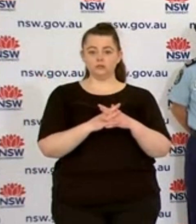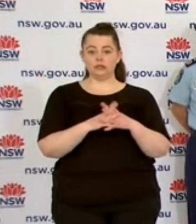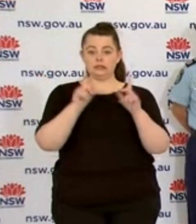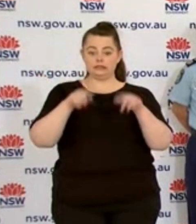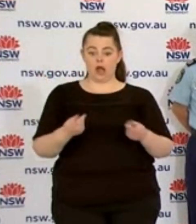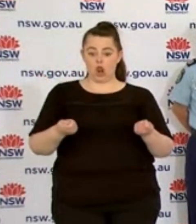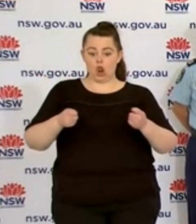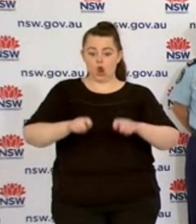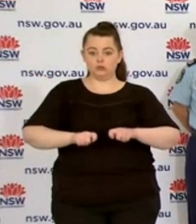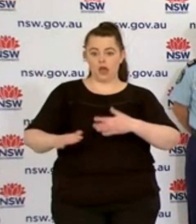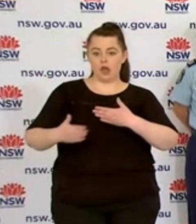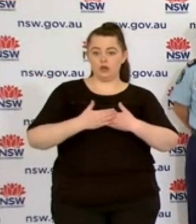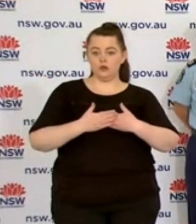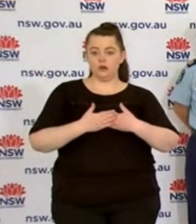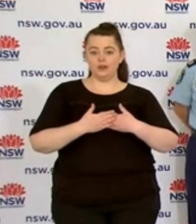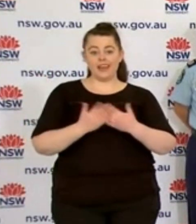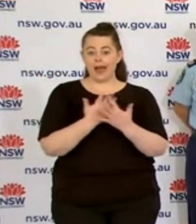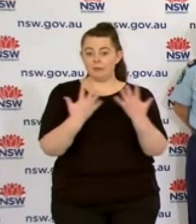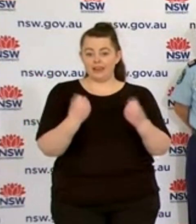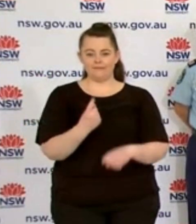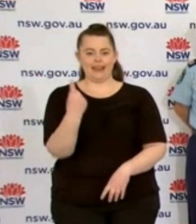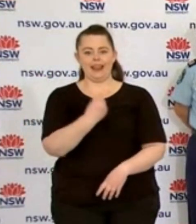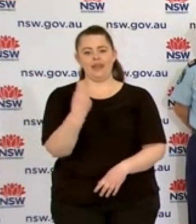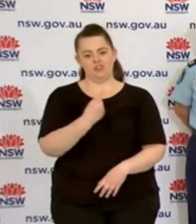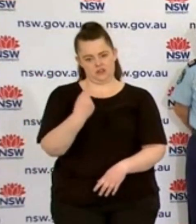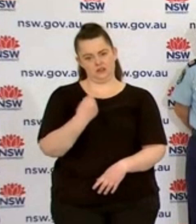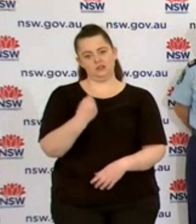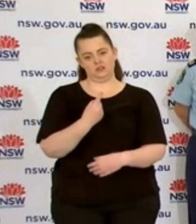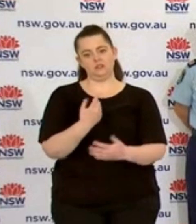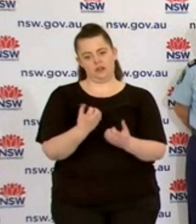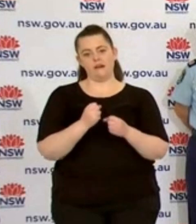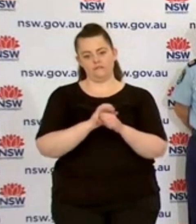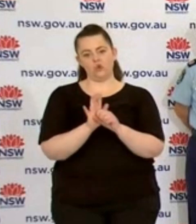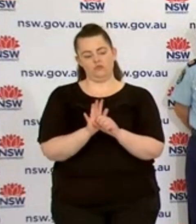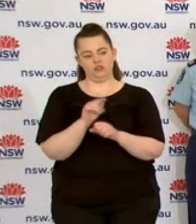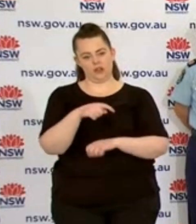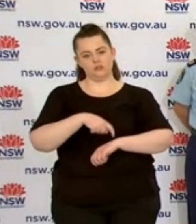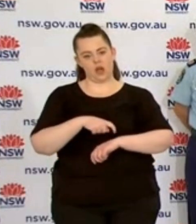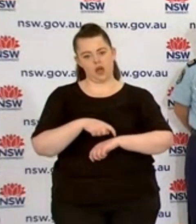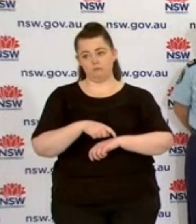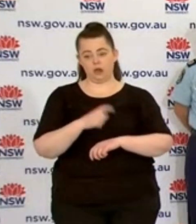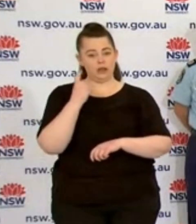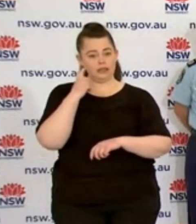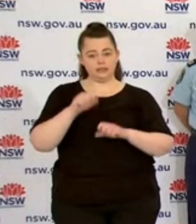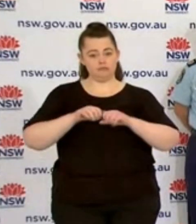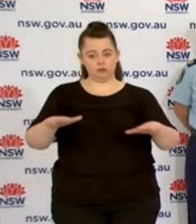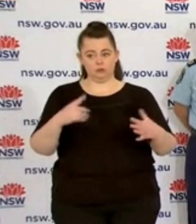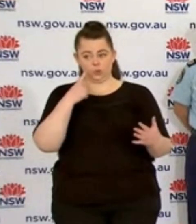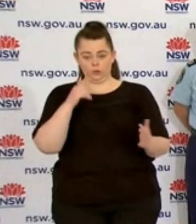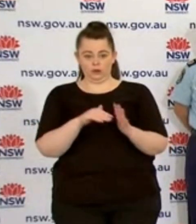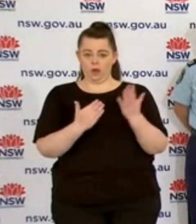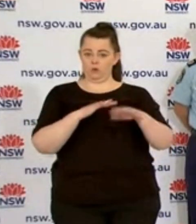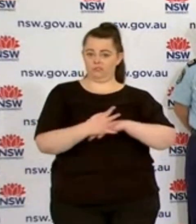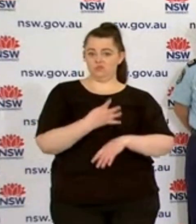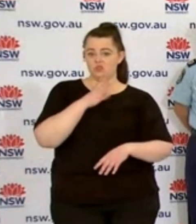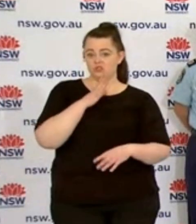when we went into lockdown. And look where we are now. So I just say to the people of New South Wales, as you all know, the risk of this